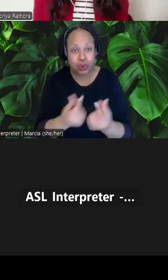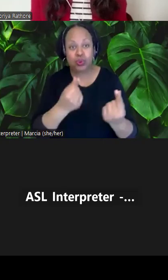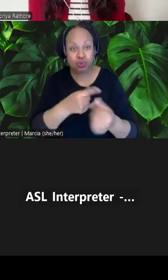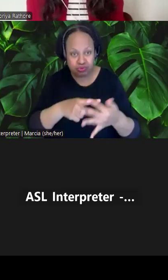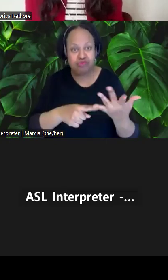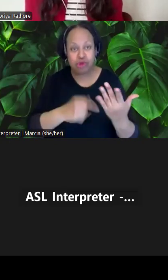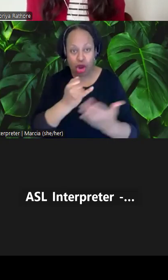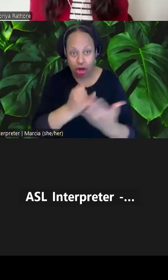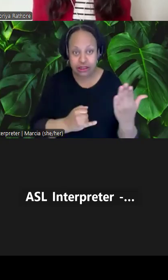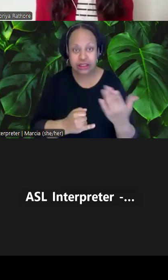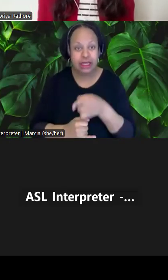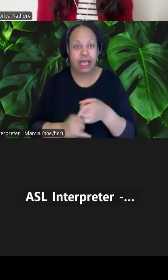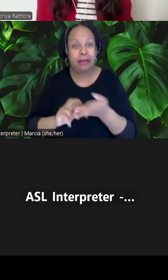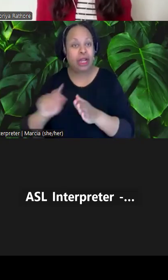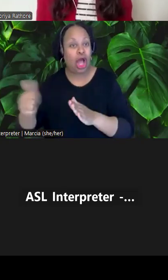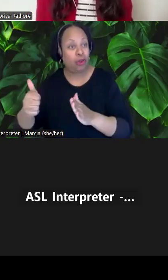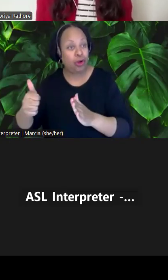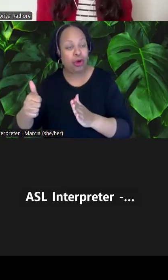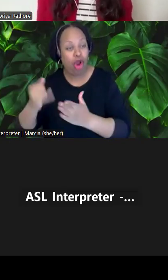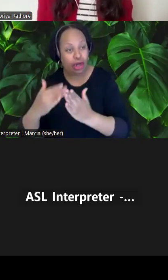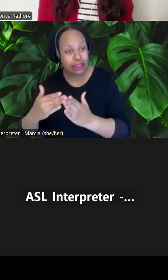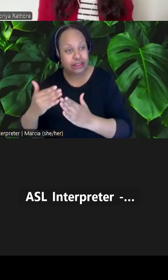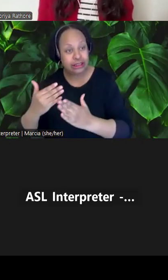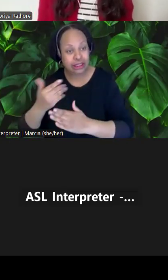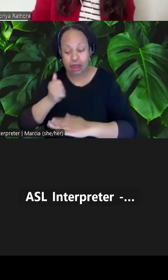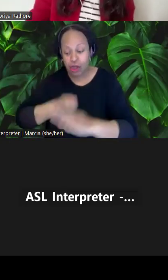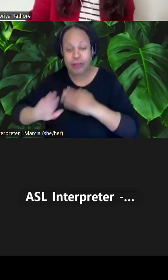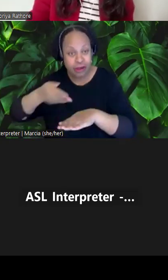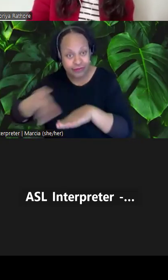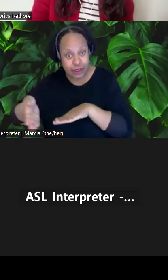recognized by other artists in their field.